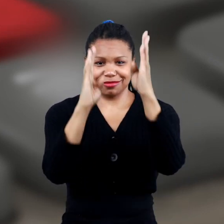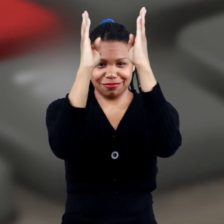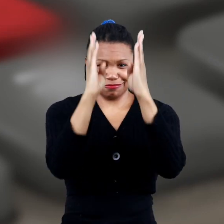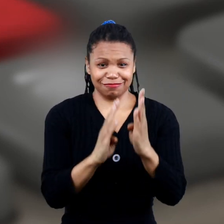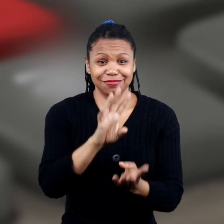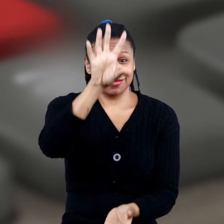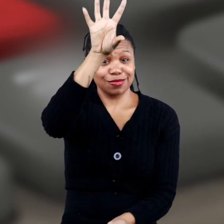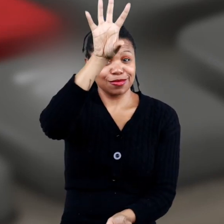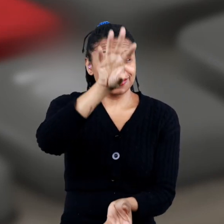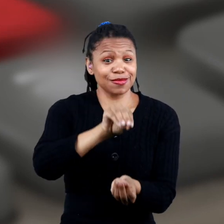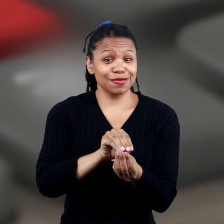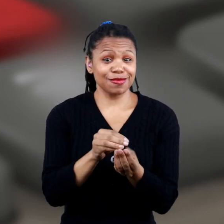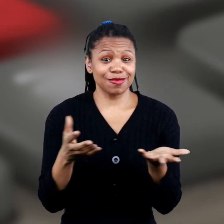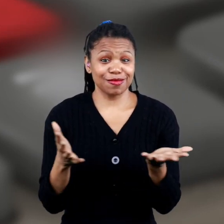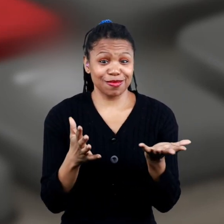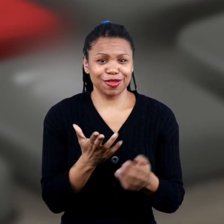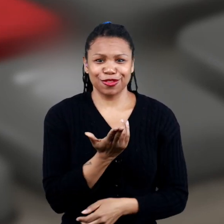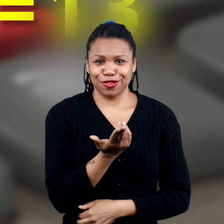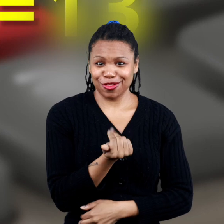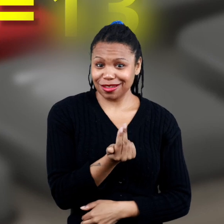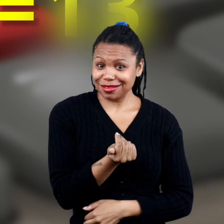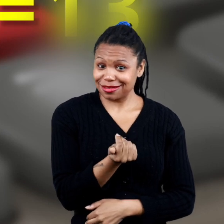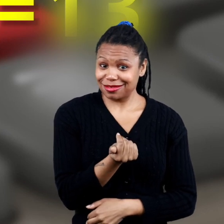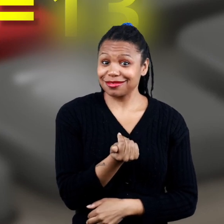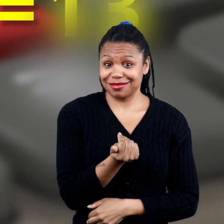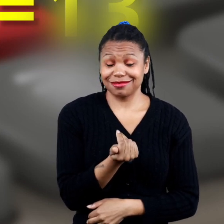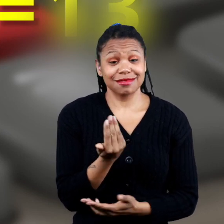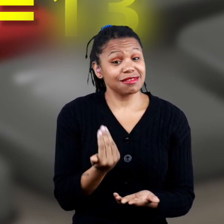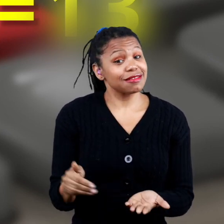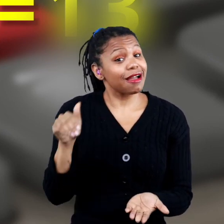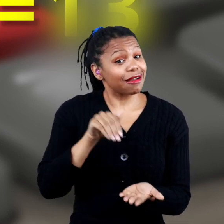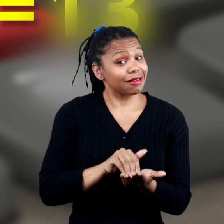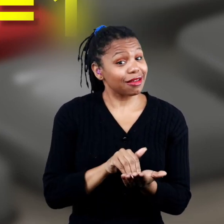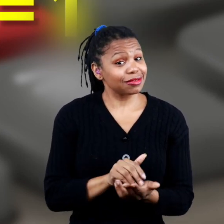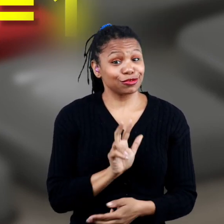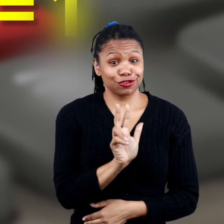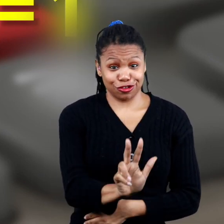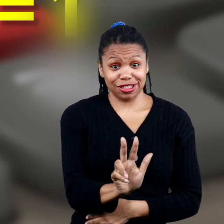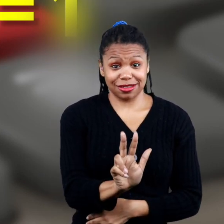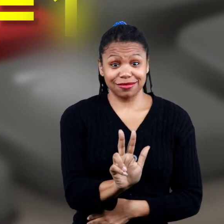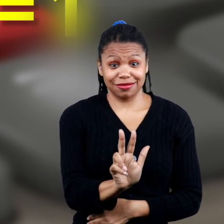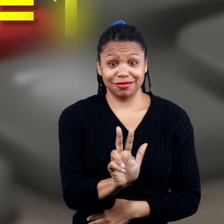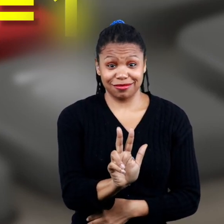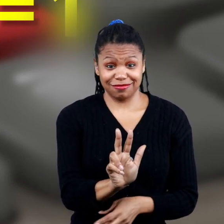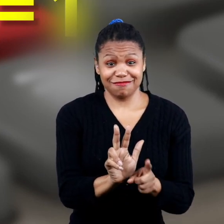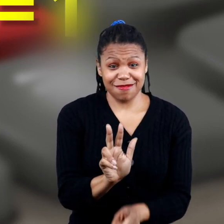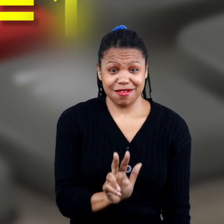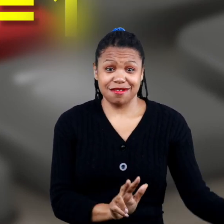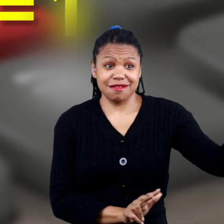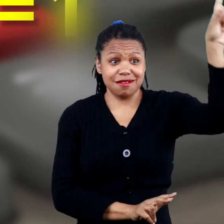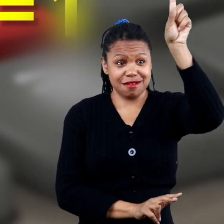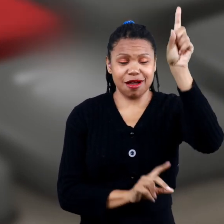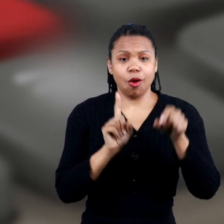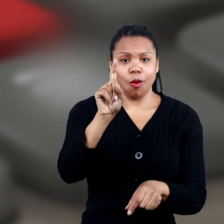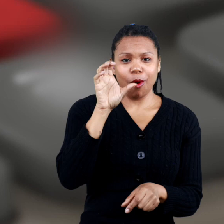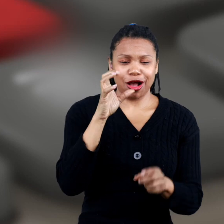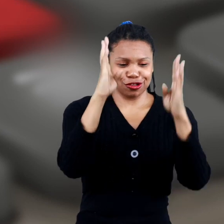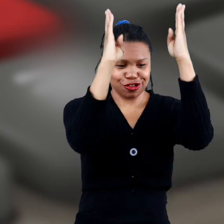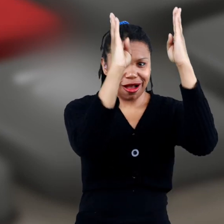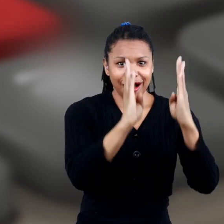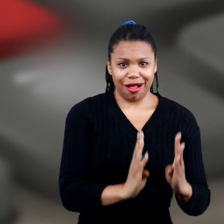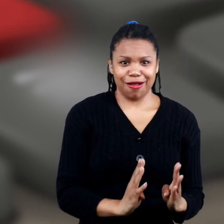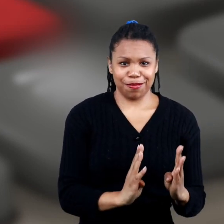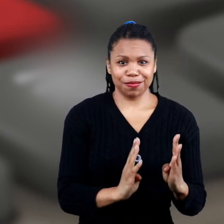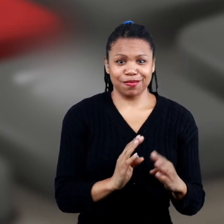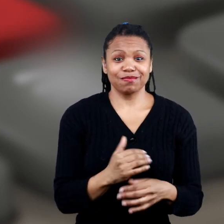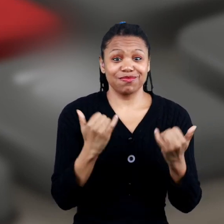have one plus four plus eight, which is thirteen. The three goes down. And a one goes up